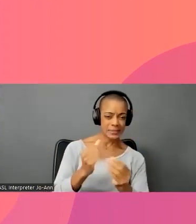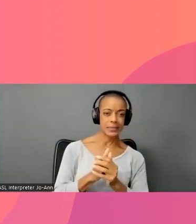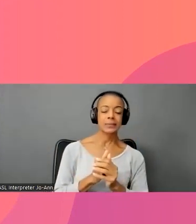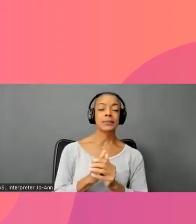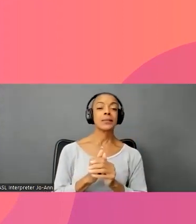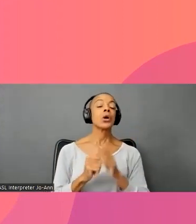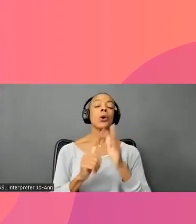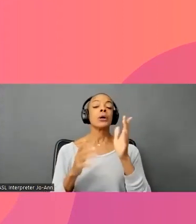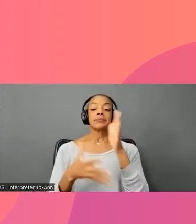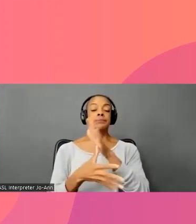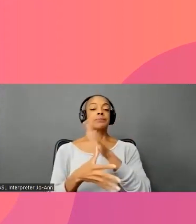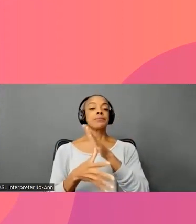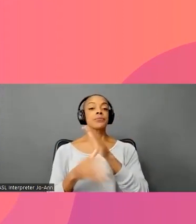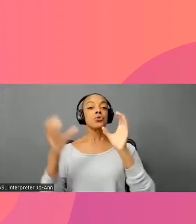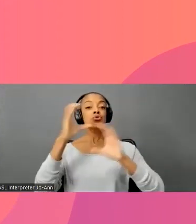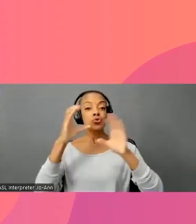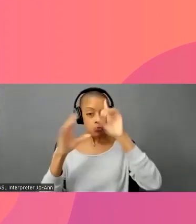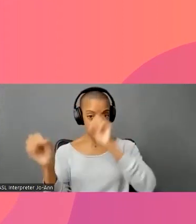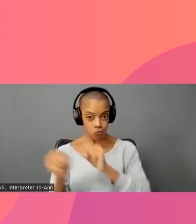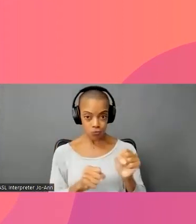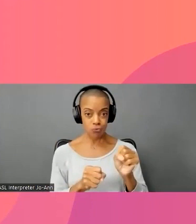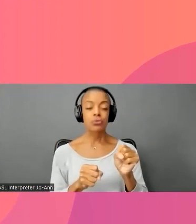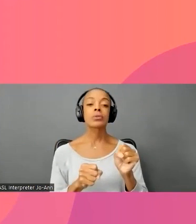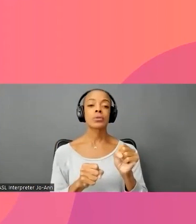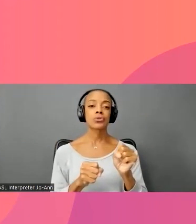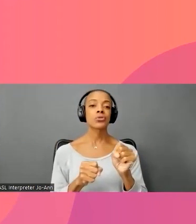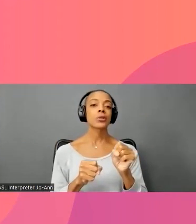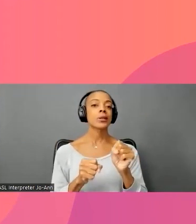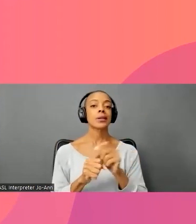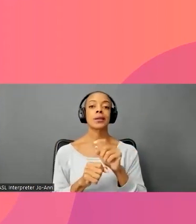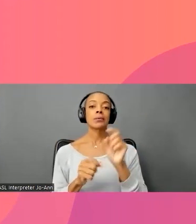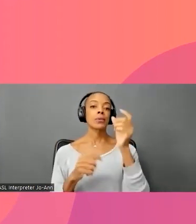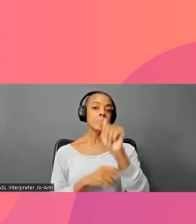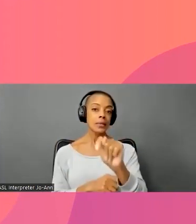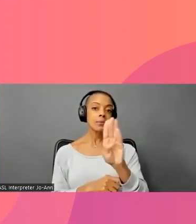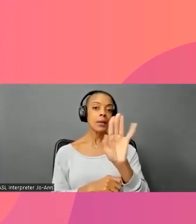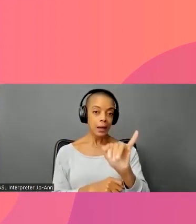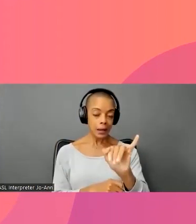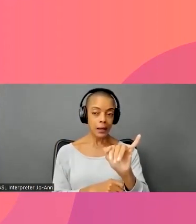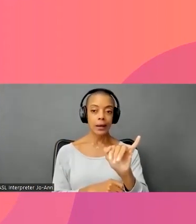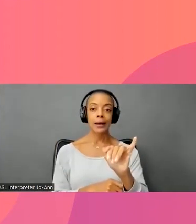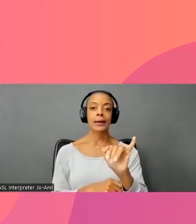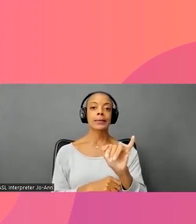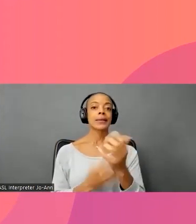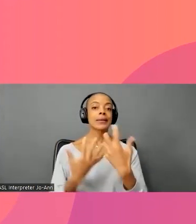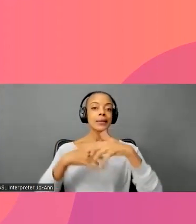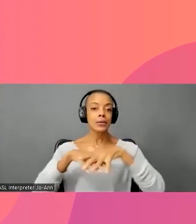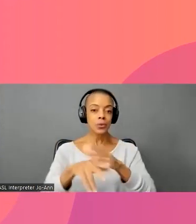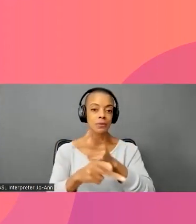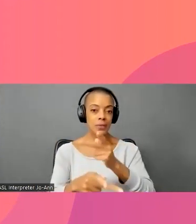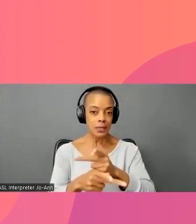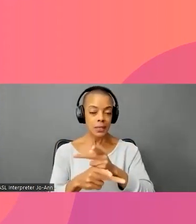search strategy, we used a combination of search terms like traumatic brain injury, integrated care, and